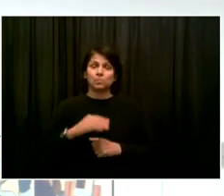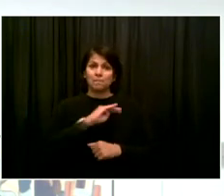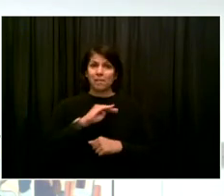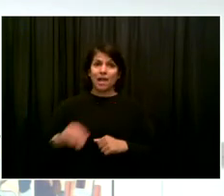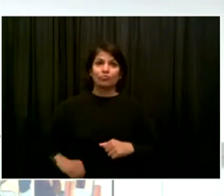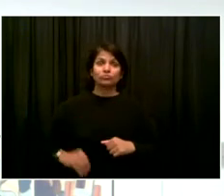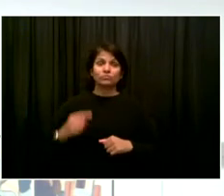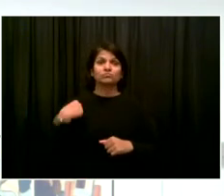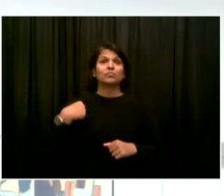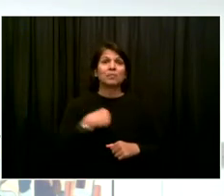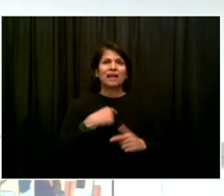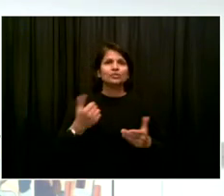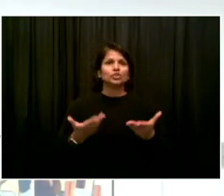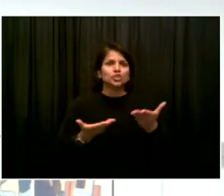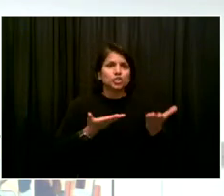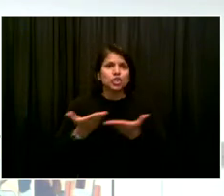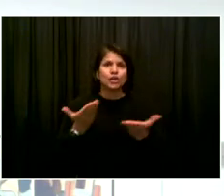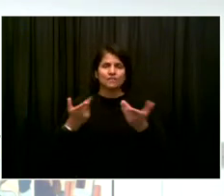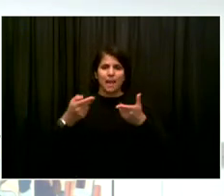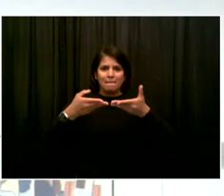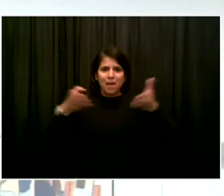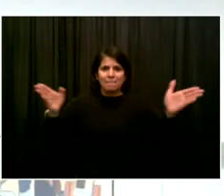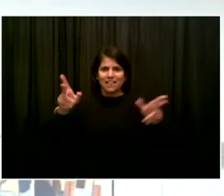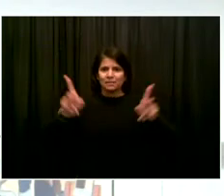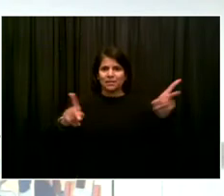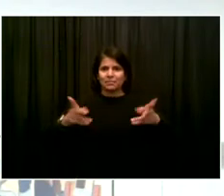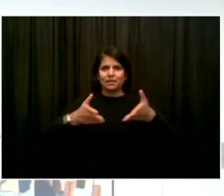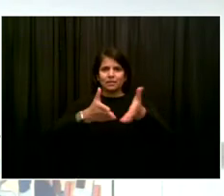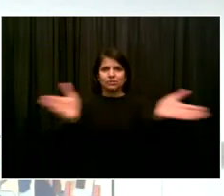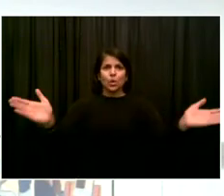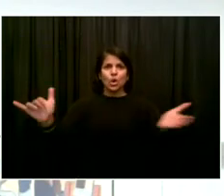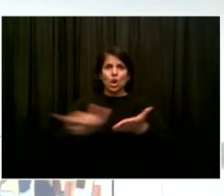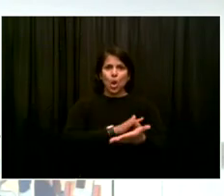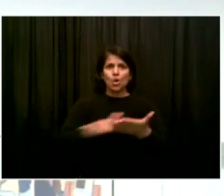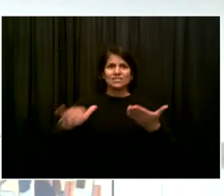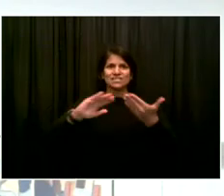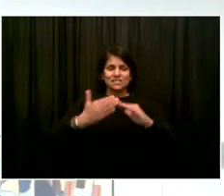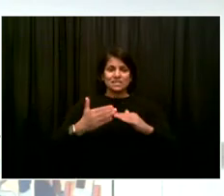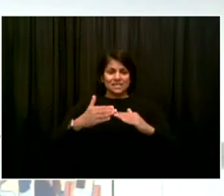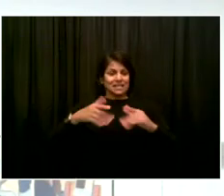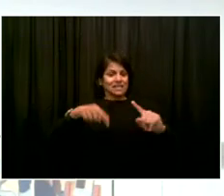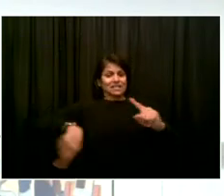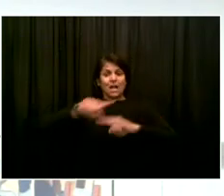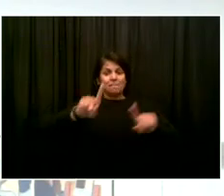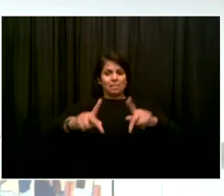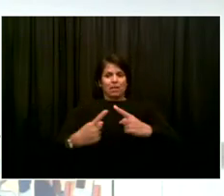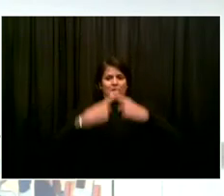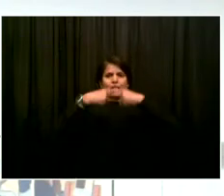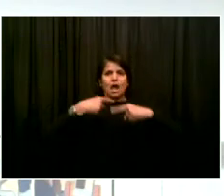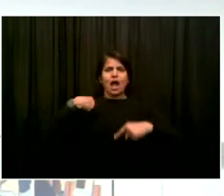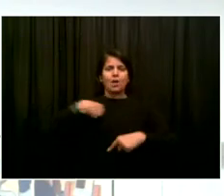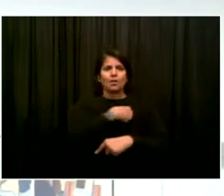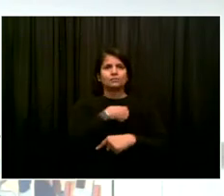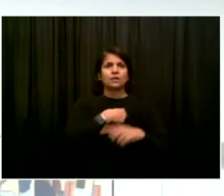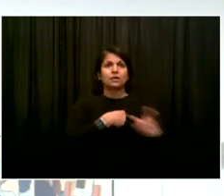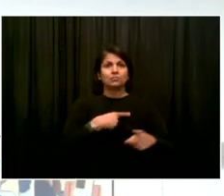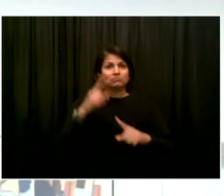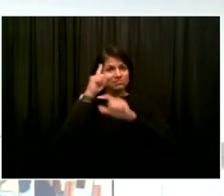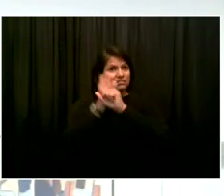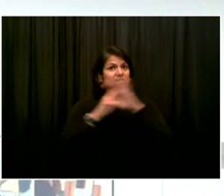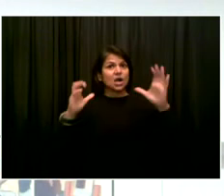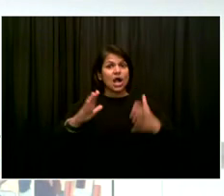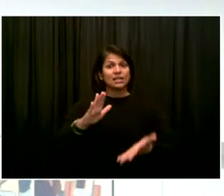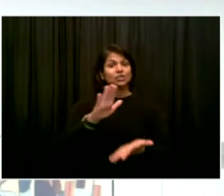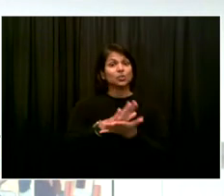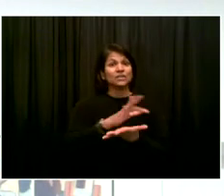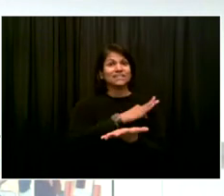upon us. And I think about all of the school staff who are going in person each day. I think about all of the healthcare